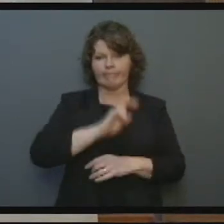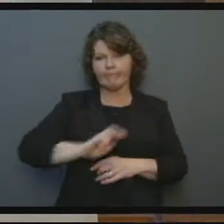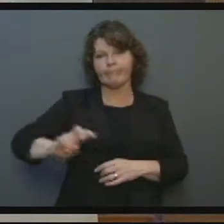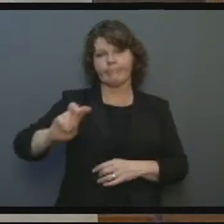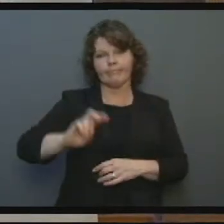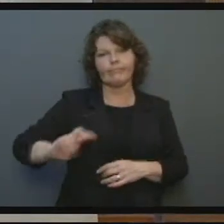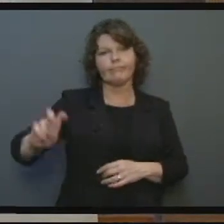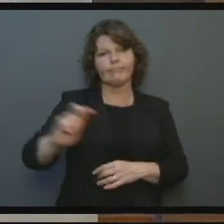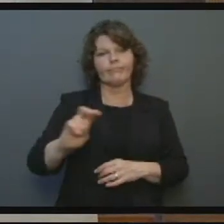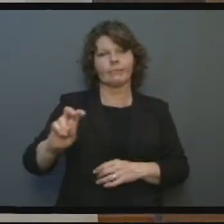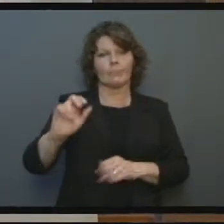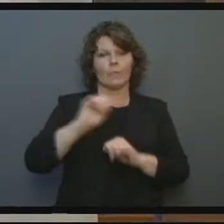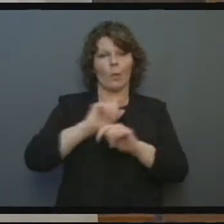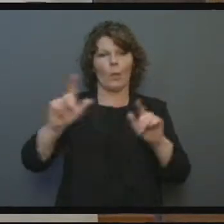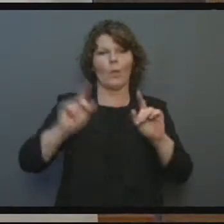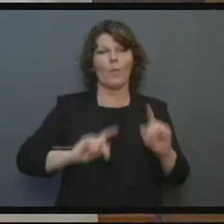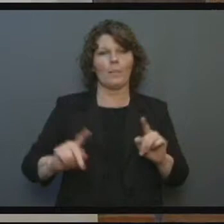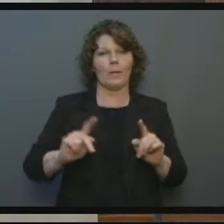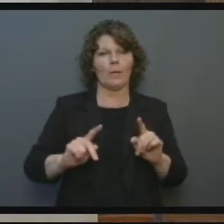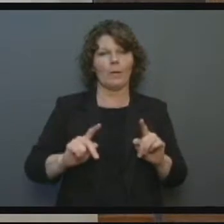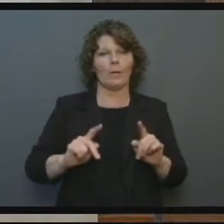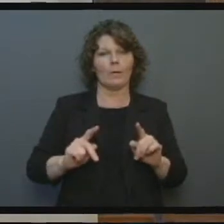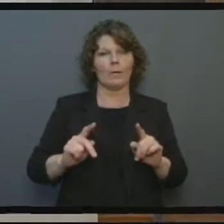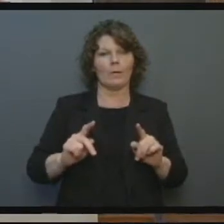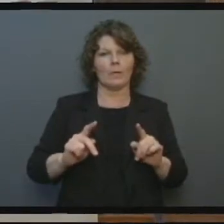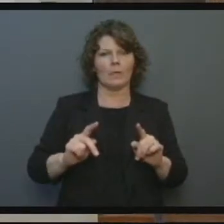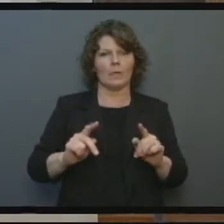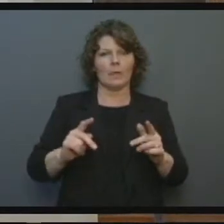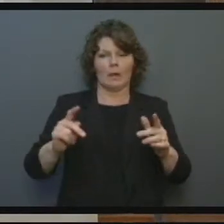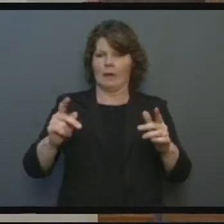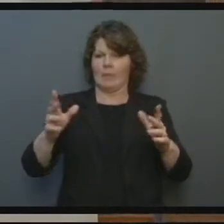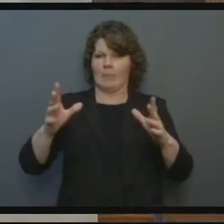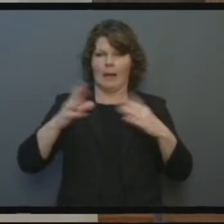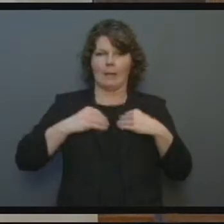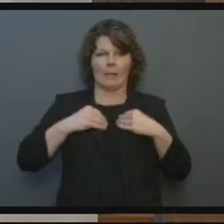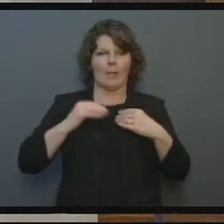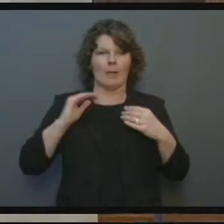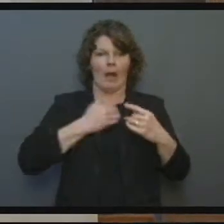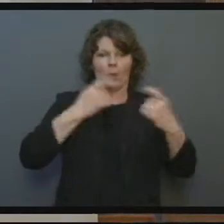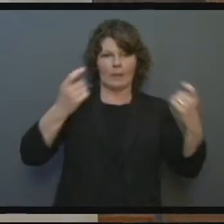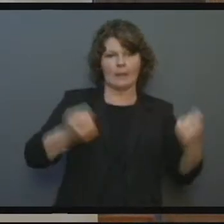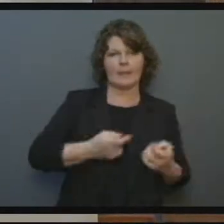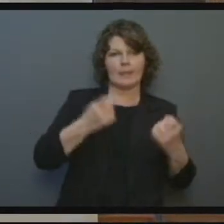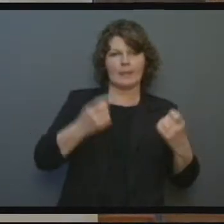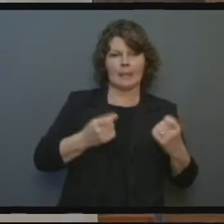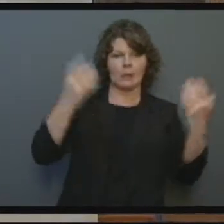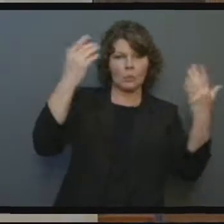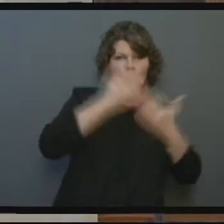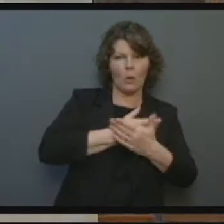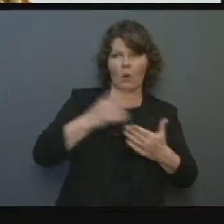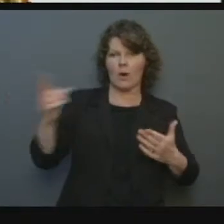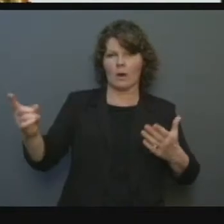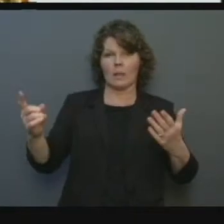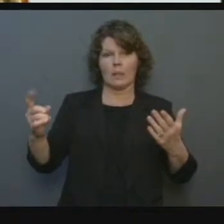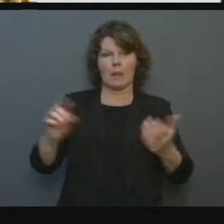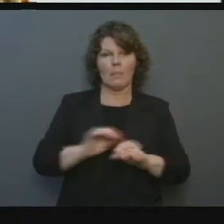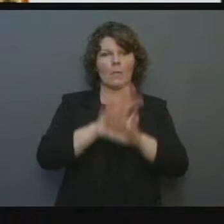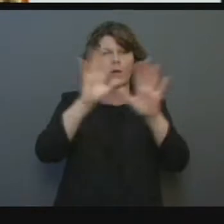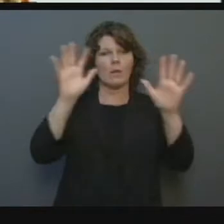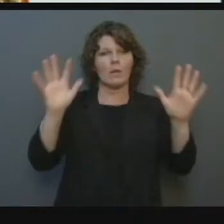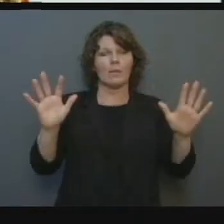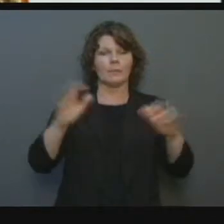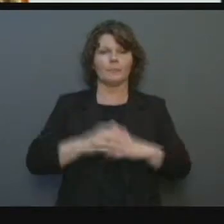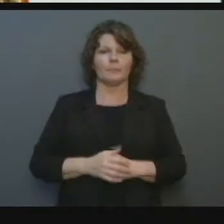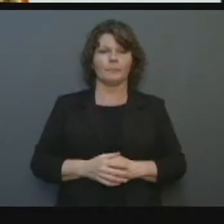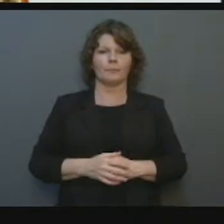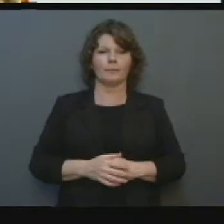all into light all the worst of our human condition, to remove the darkness from even the most fearful of places. I'd